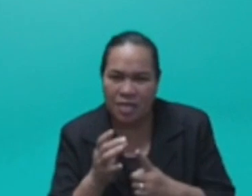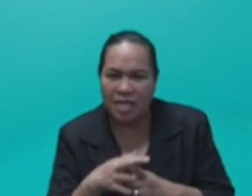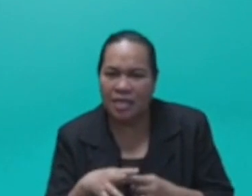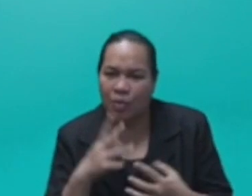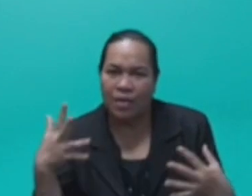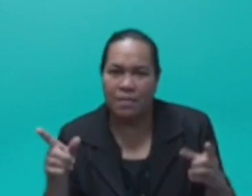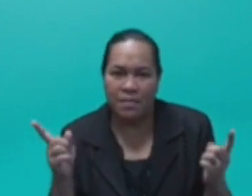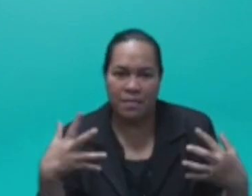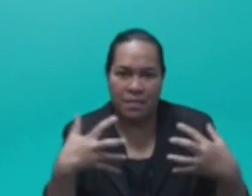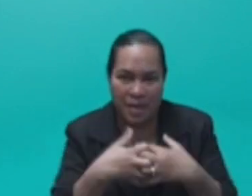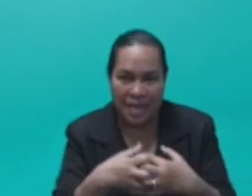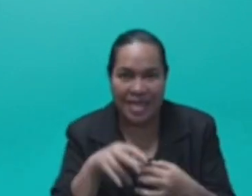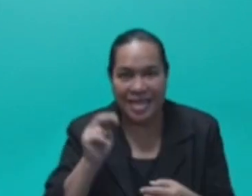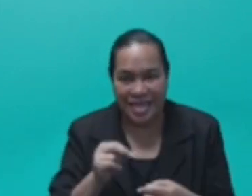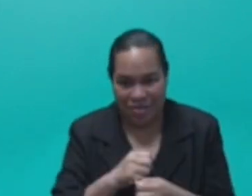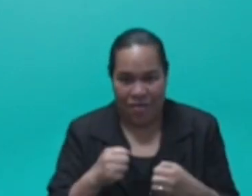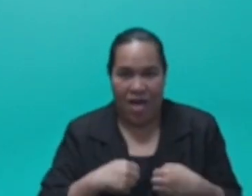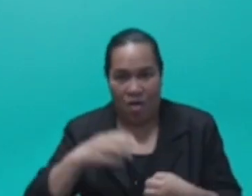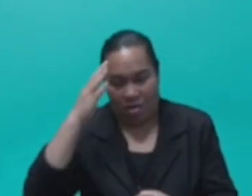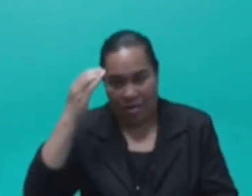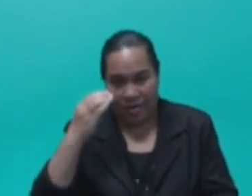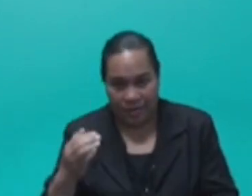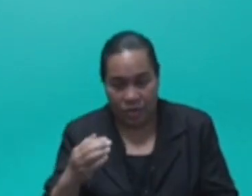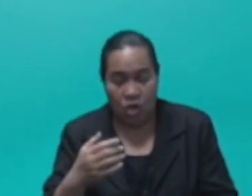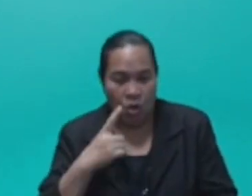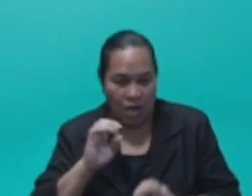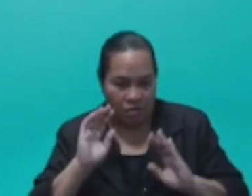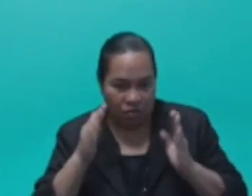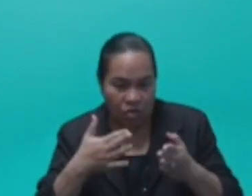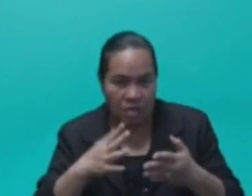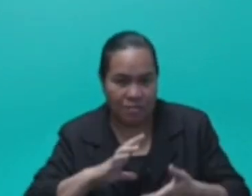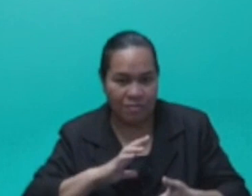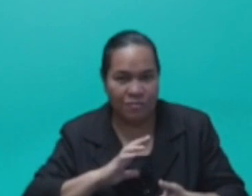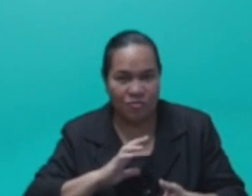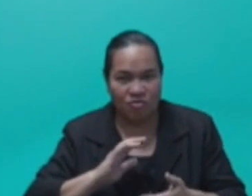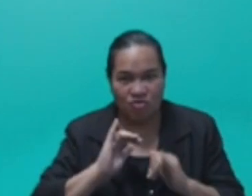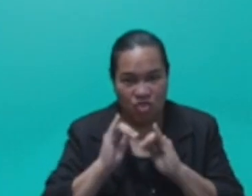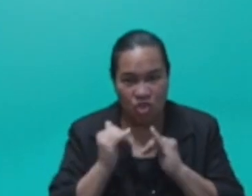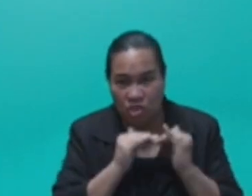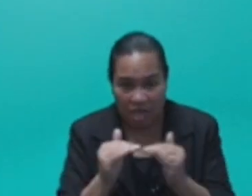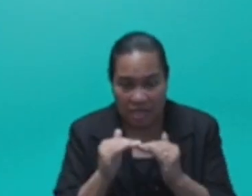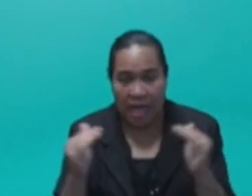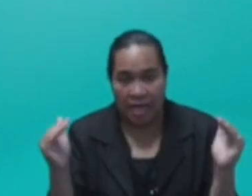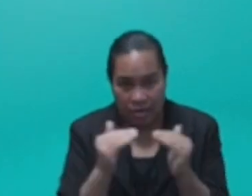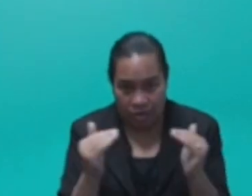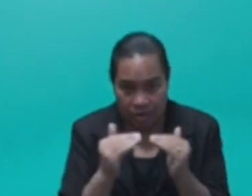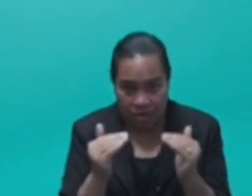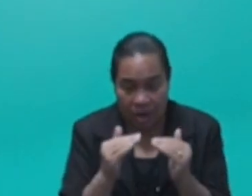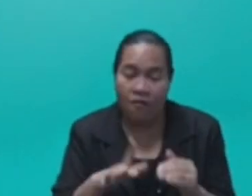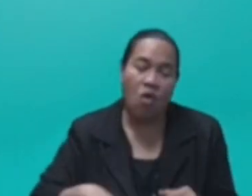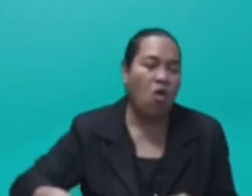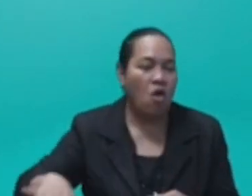our nation. Through these efforts, we are fostering a more just, equitable, and accessible legal system for